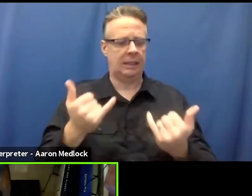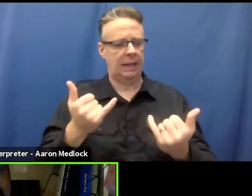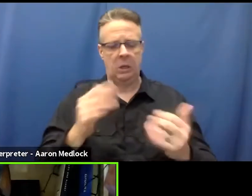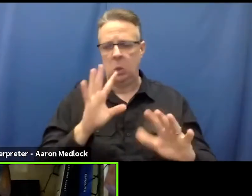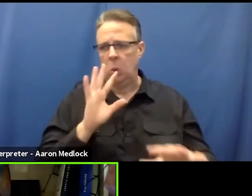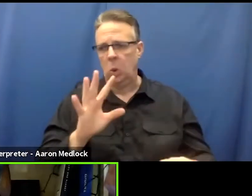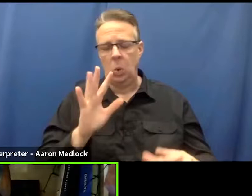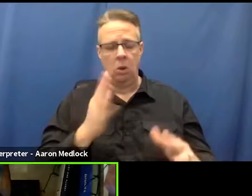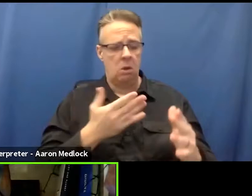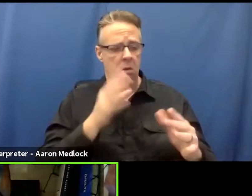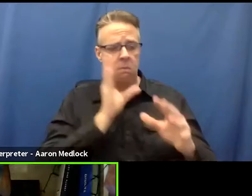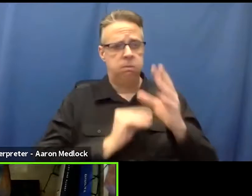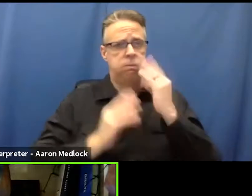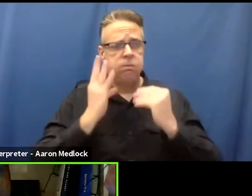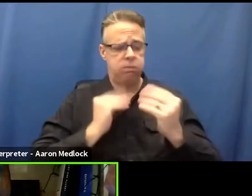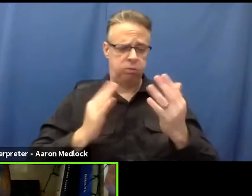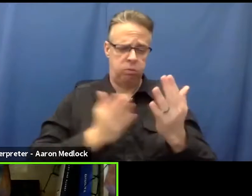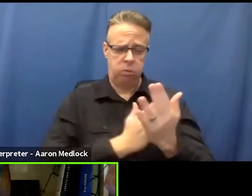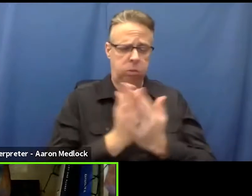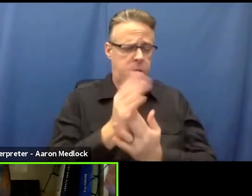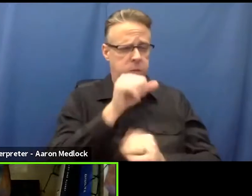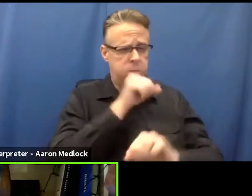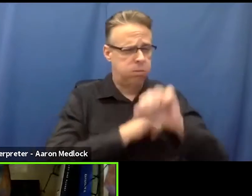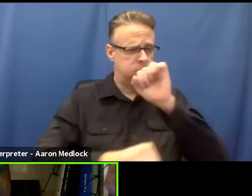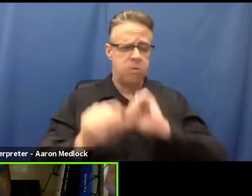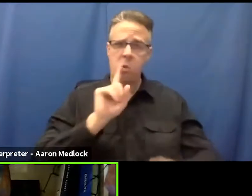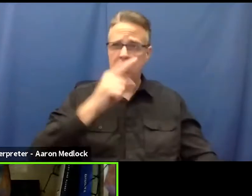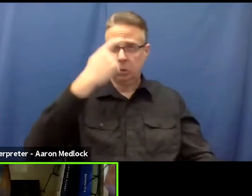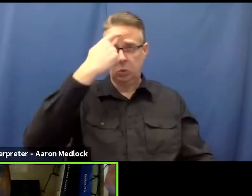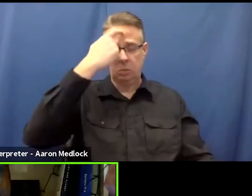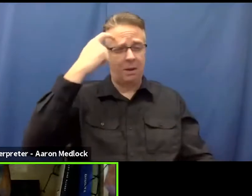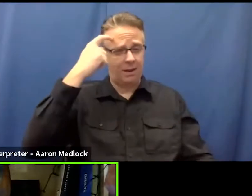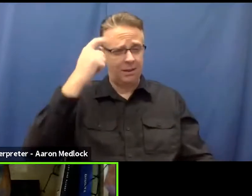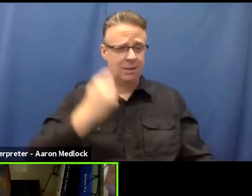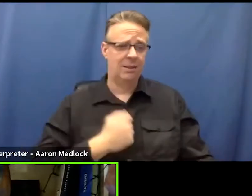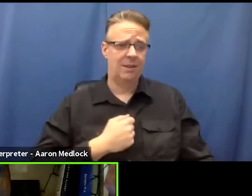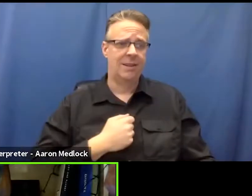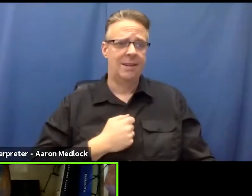traumatic experience for most people. It's a very kind of